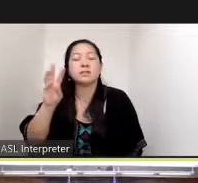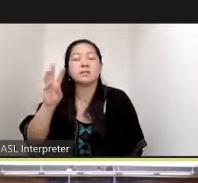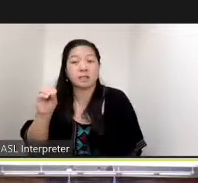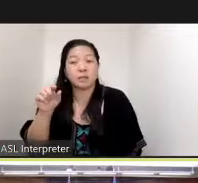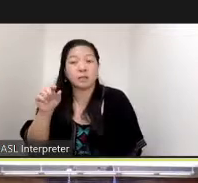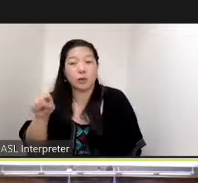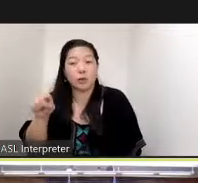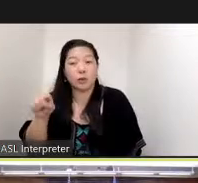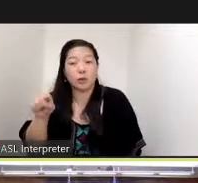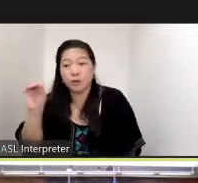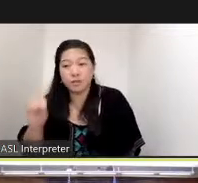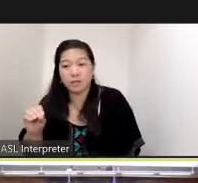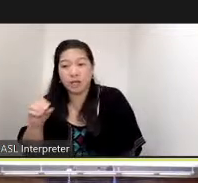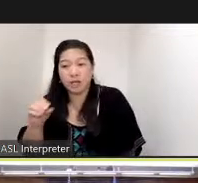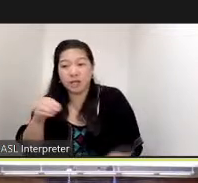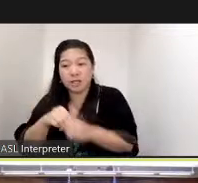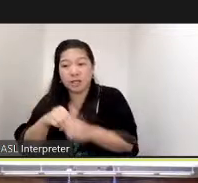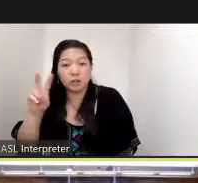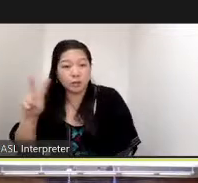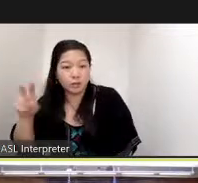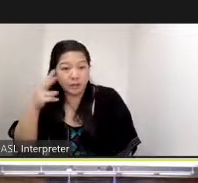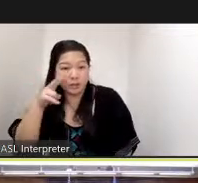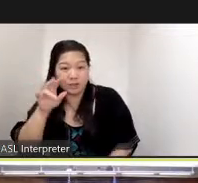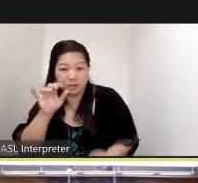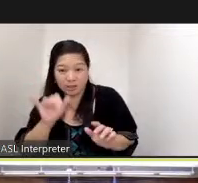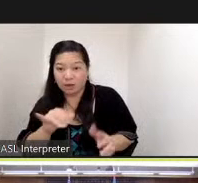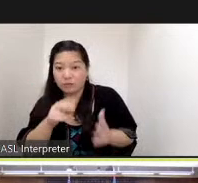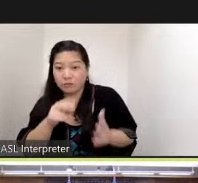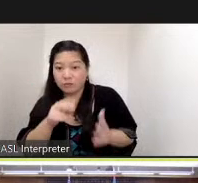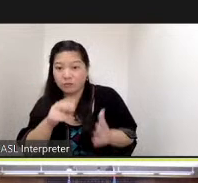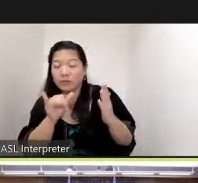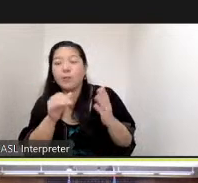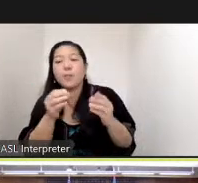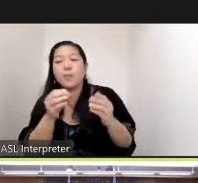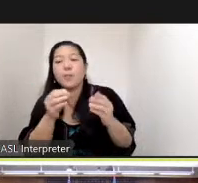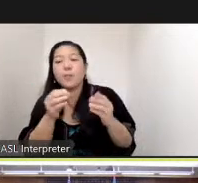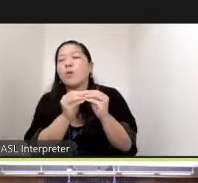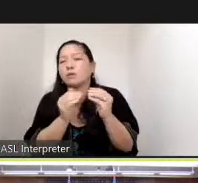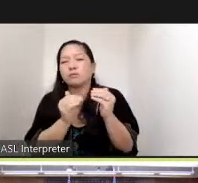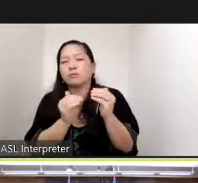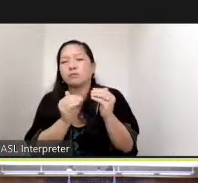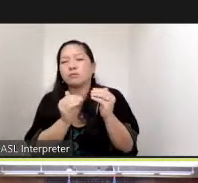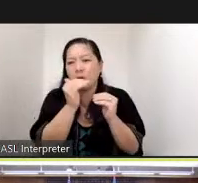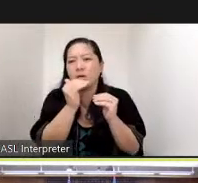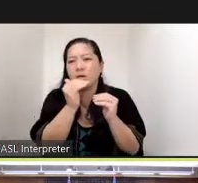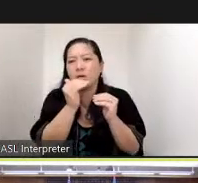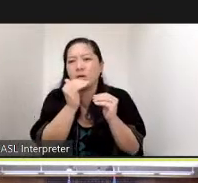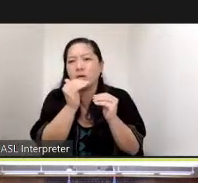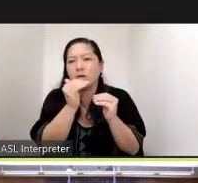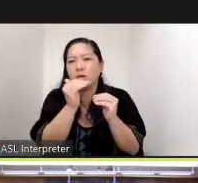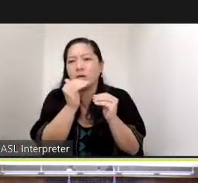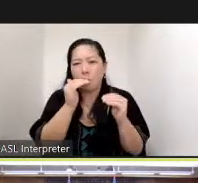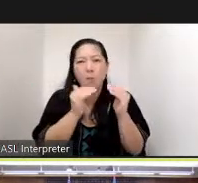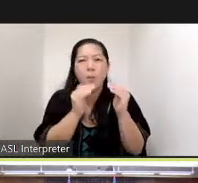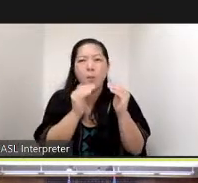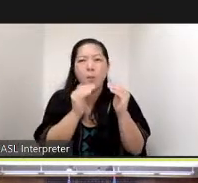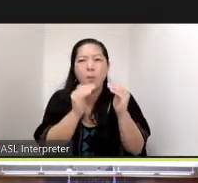If you look at the overall picture of the pandemic, that's more than 50% for the average. Hypertension followed the same